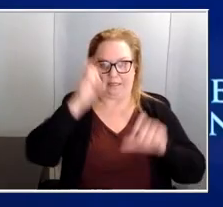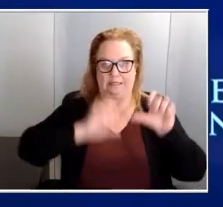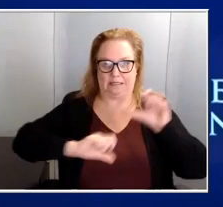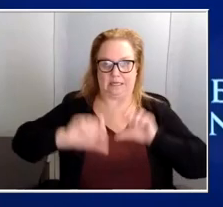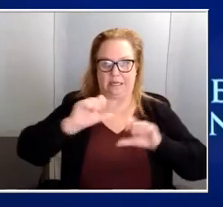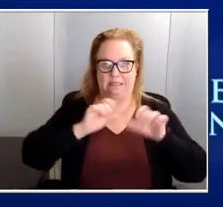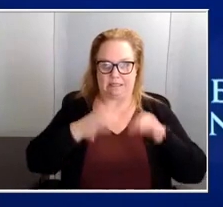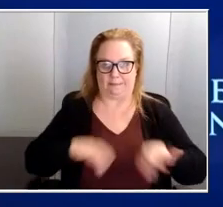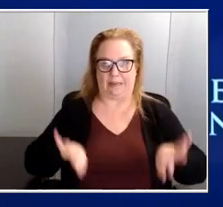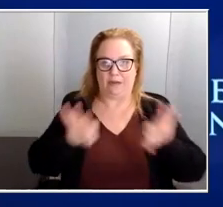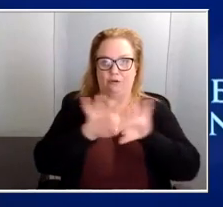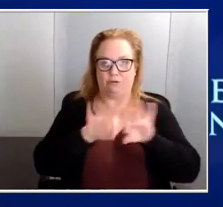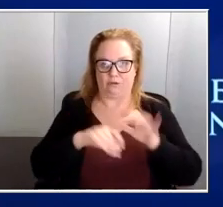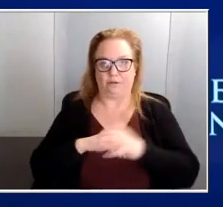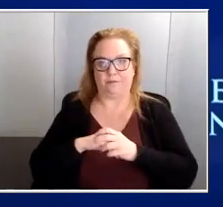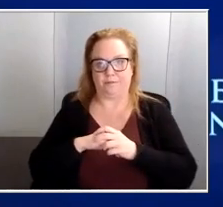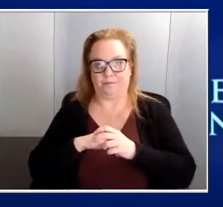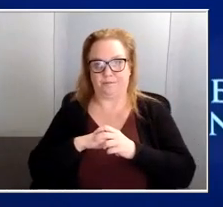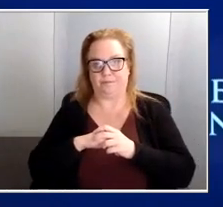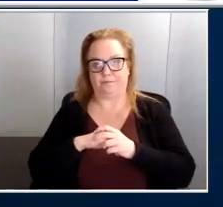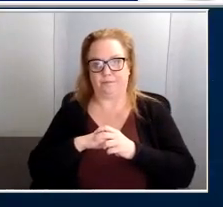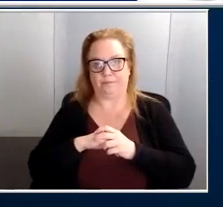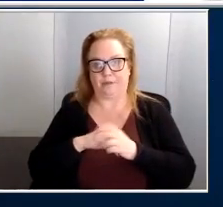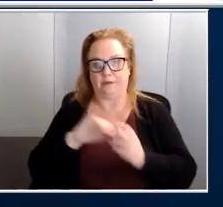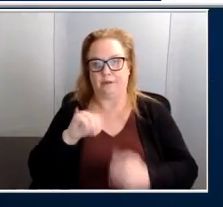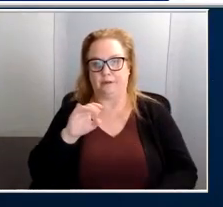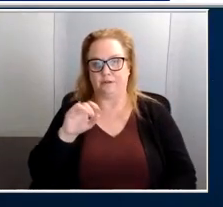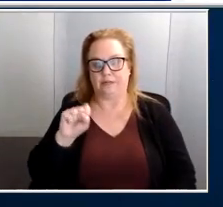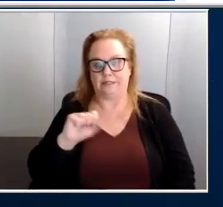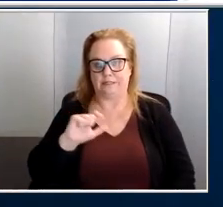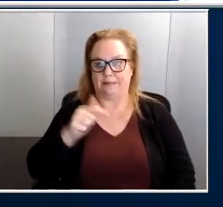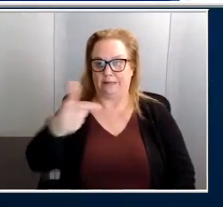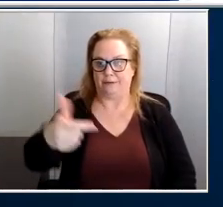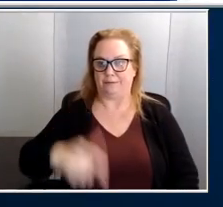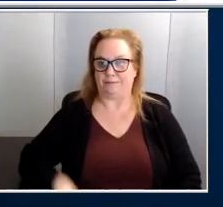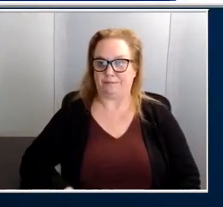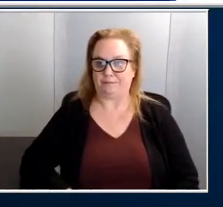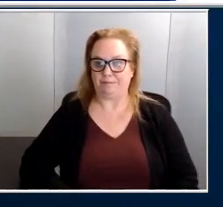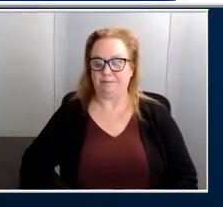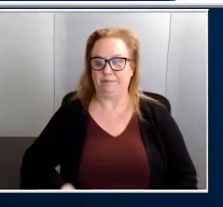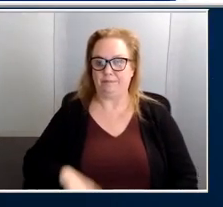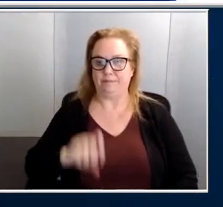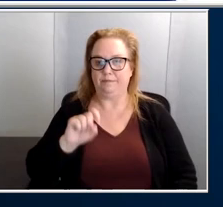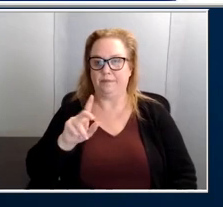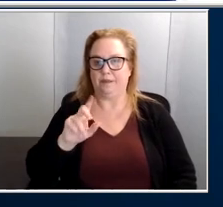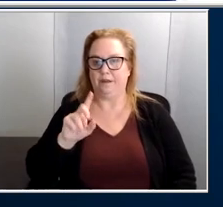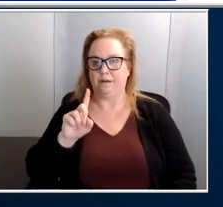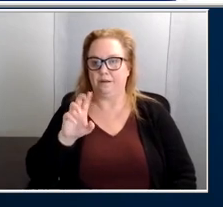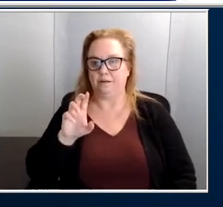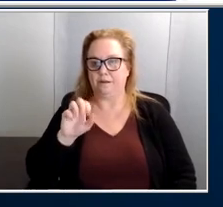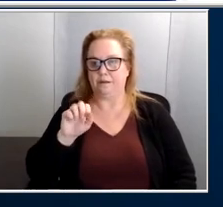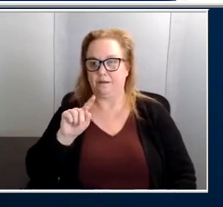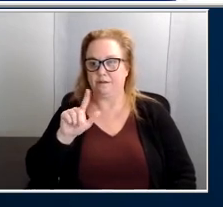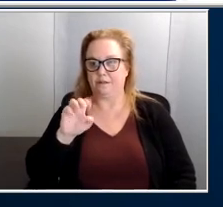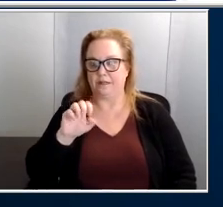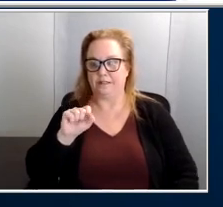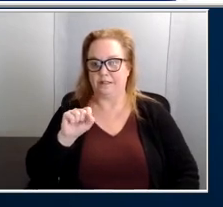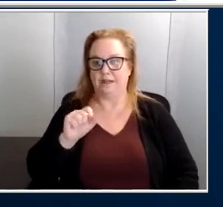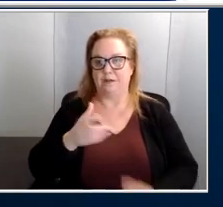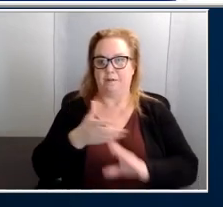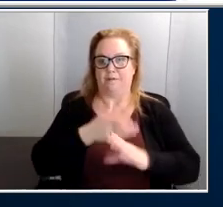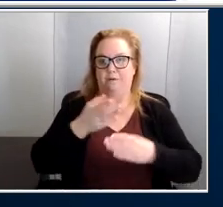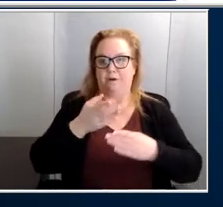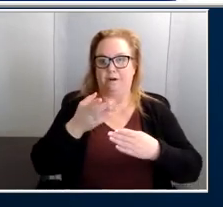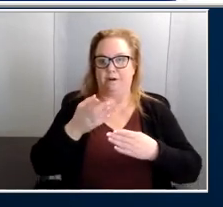science matters. Indeed. Jess, back to you. All right, Dr. Stites. Not so fast, though. Before we go, there